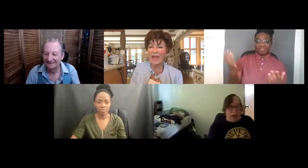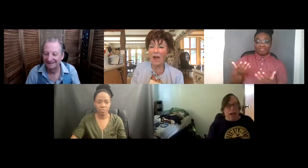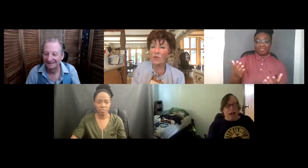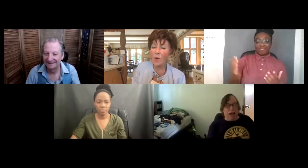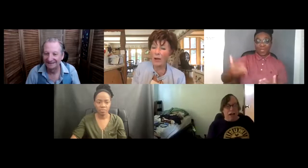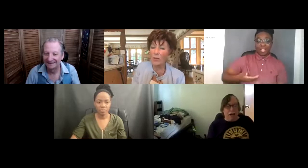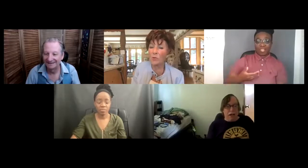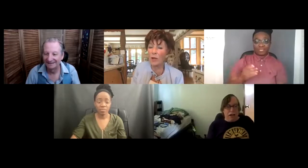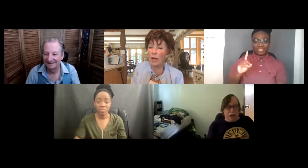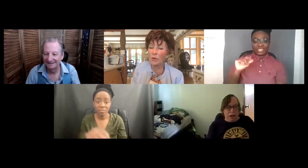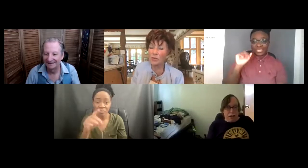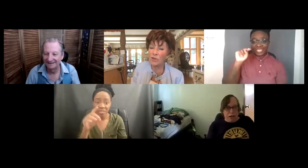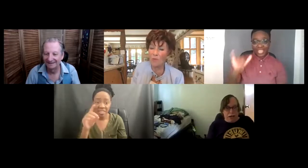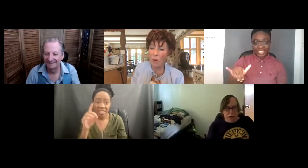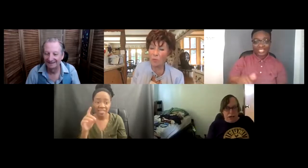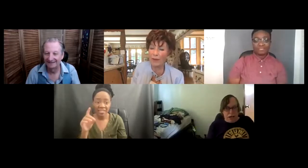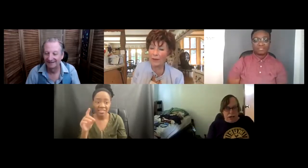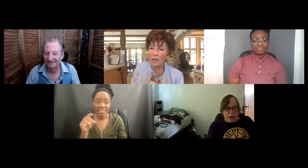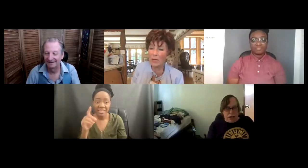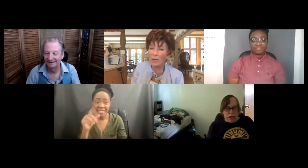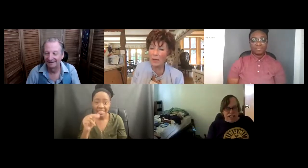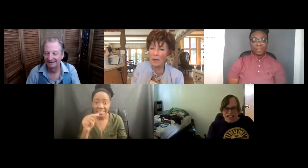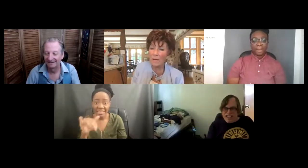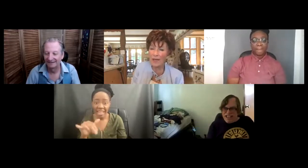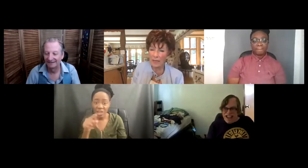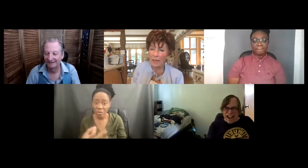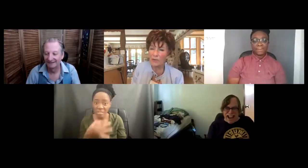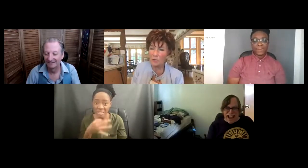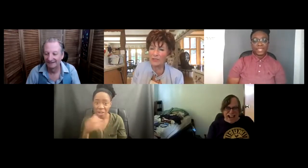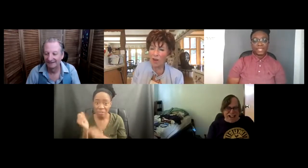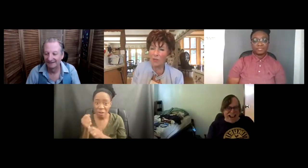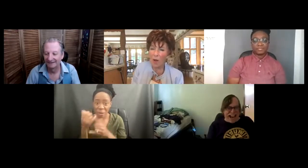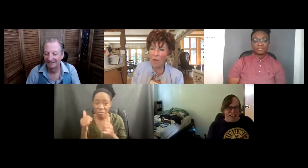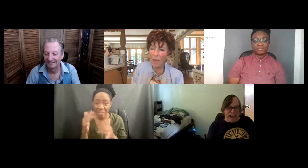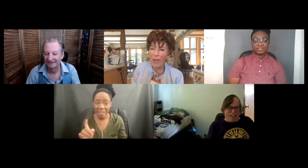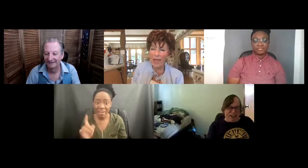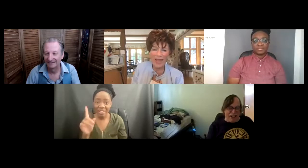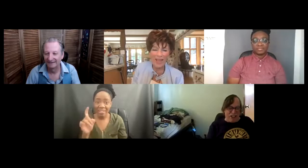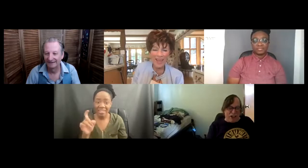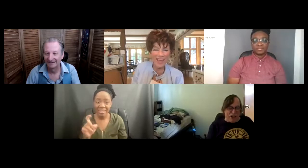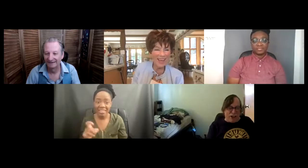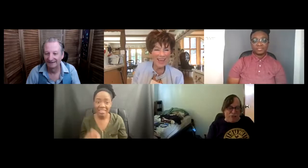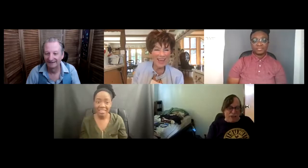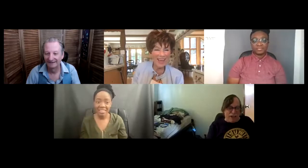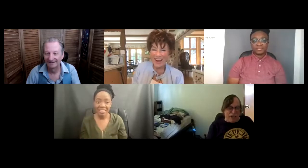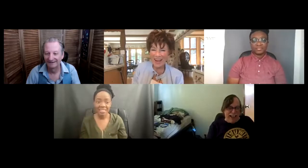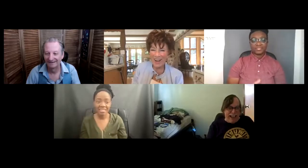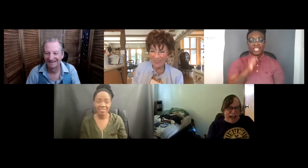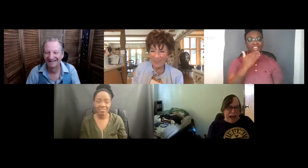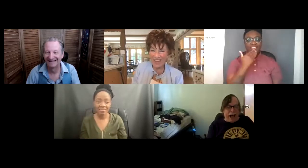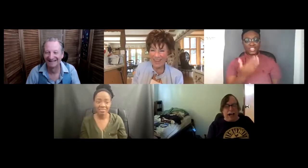Danny, are you a good softball player? Yeah. Can you play softball? No, not a very good softball